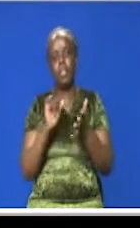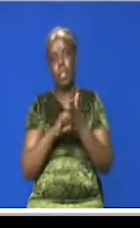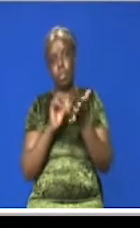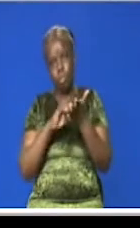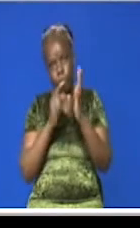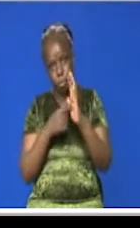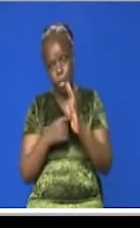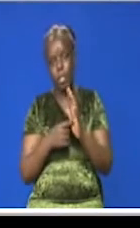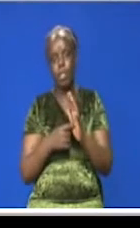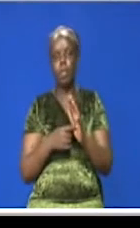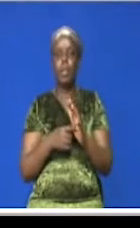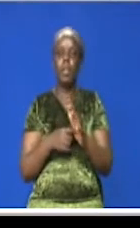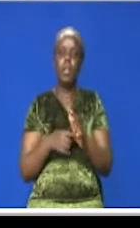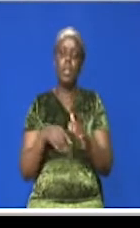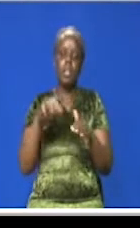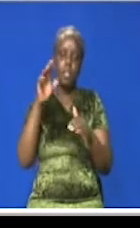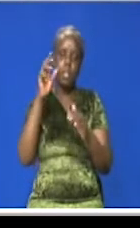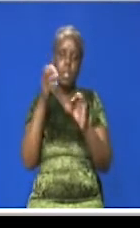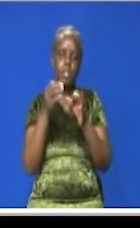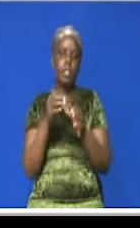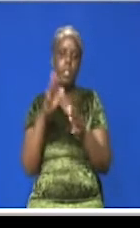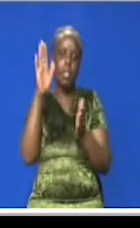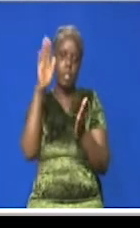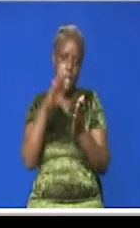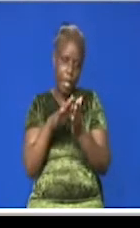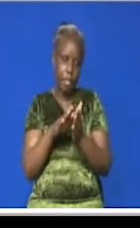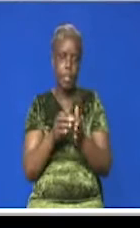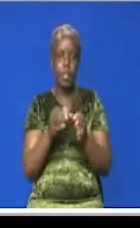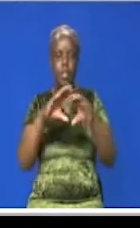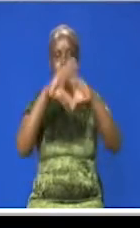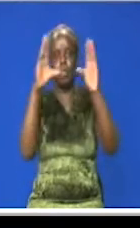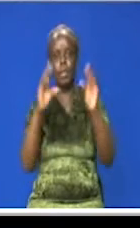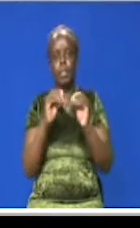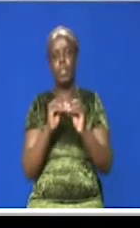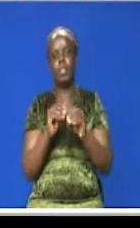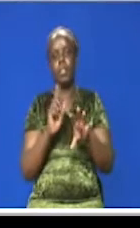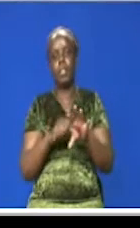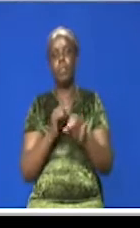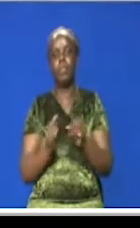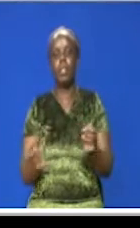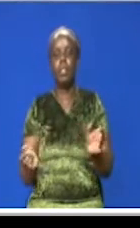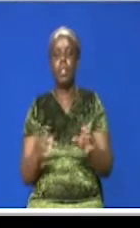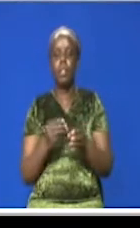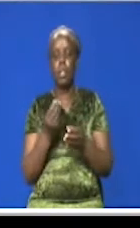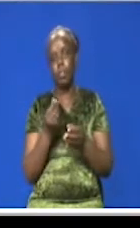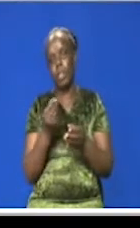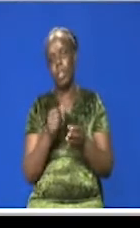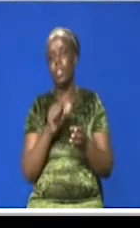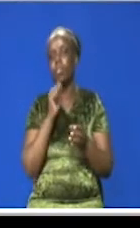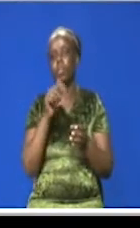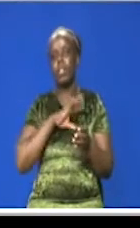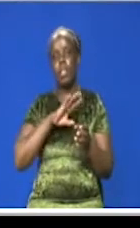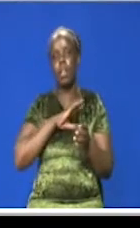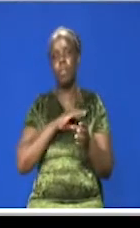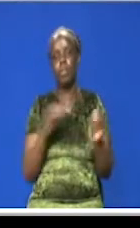by deficit in the budget, or rather, when the incomes are insufficient.